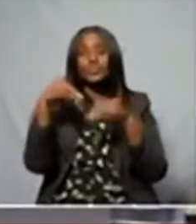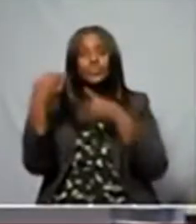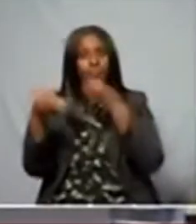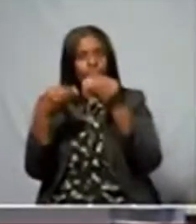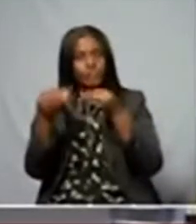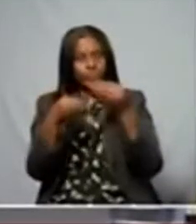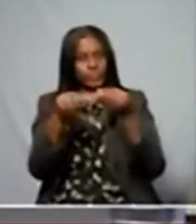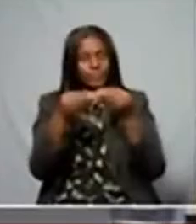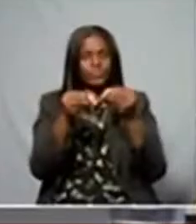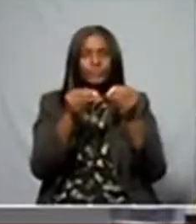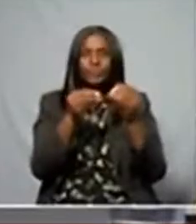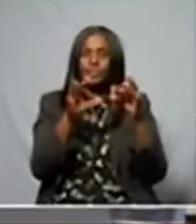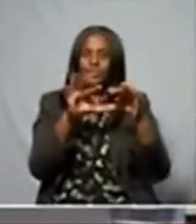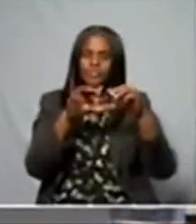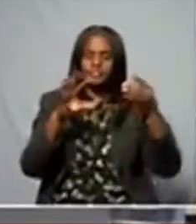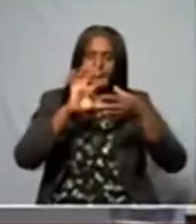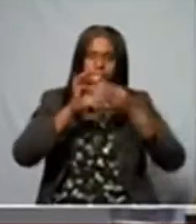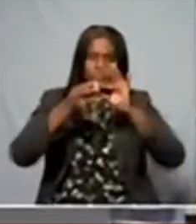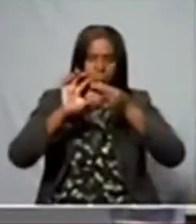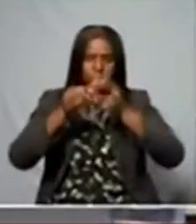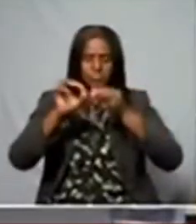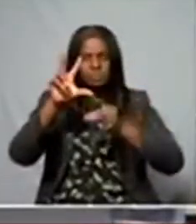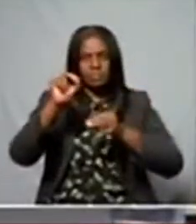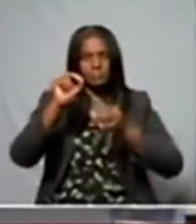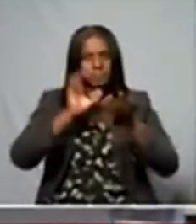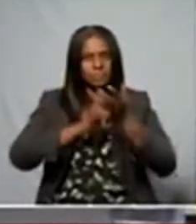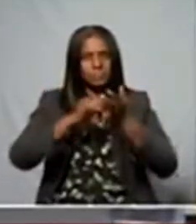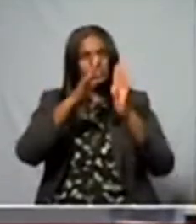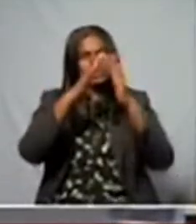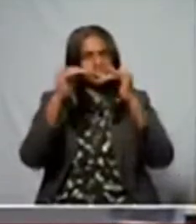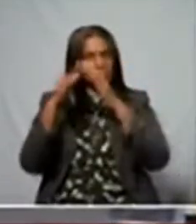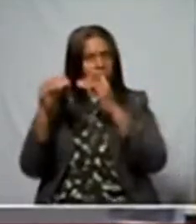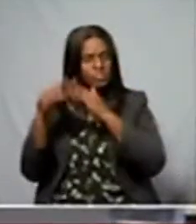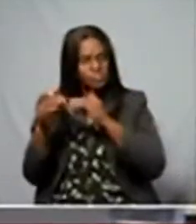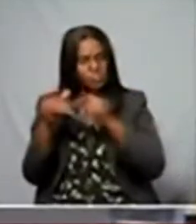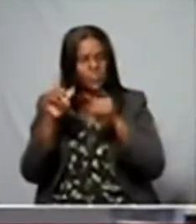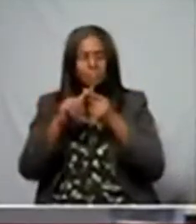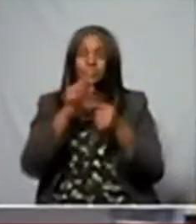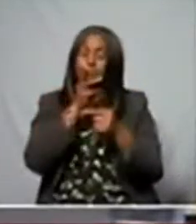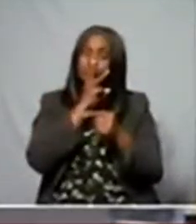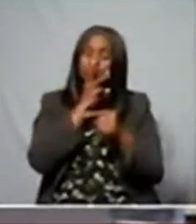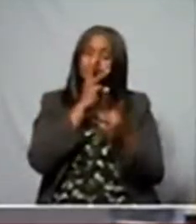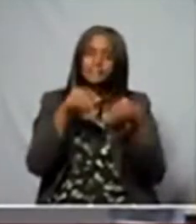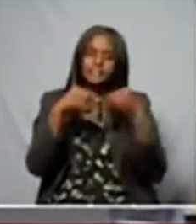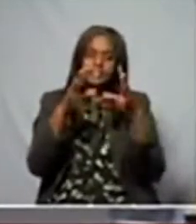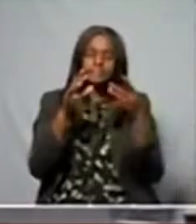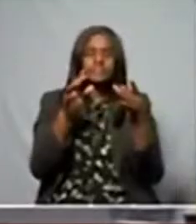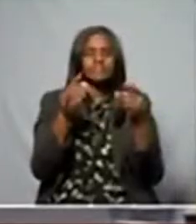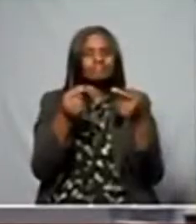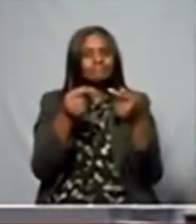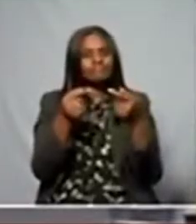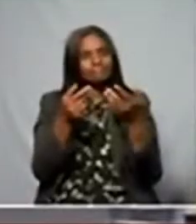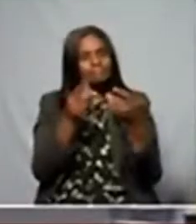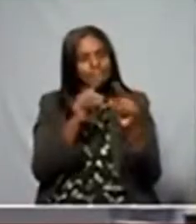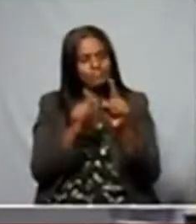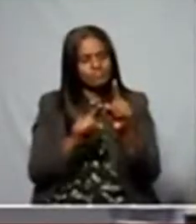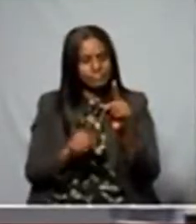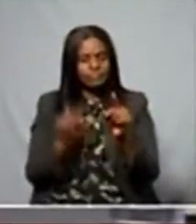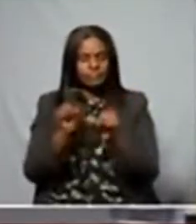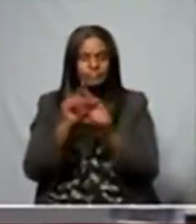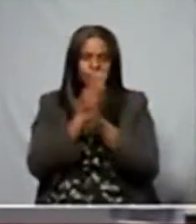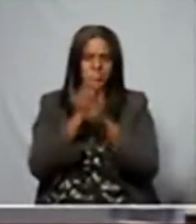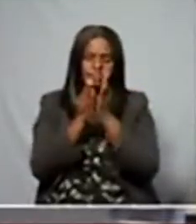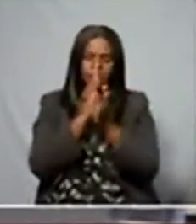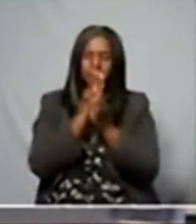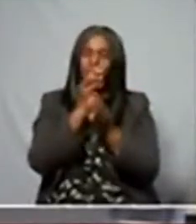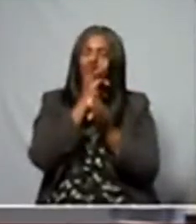networks, connect 30,000 households to the water supply network, construct 100